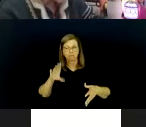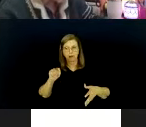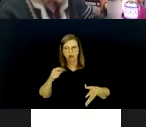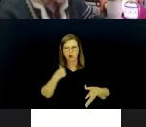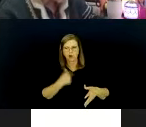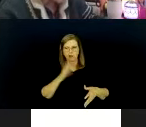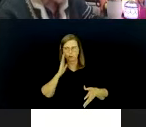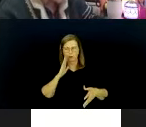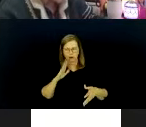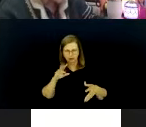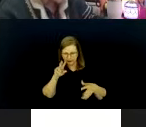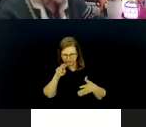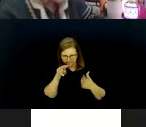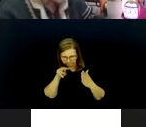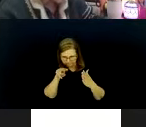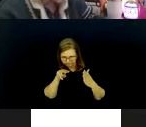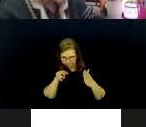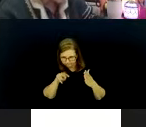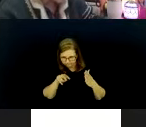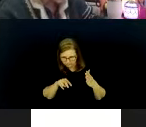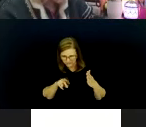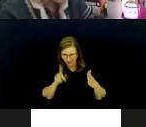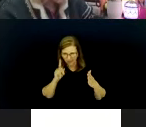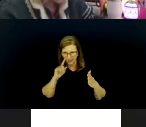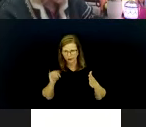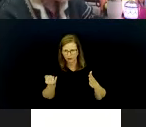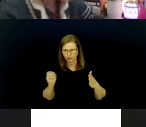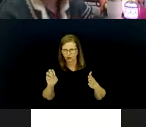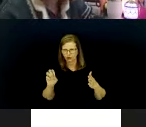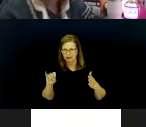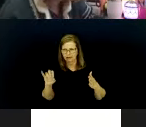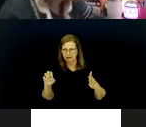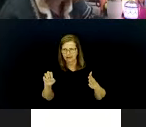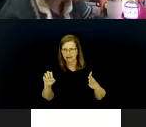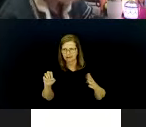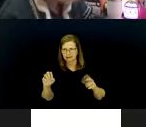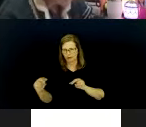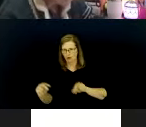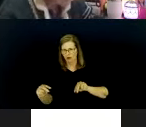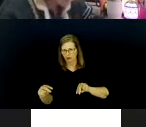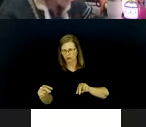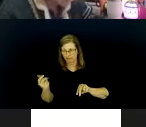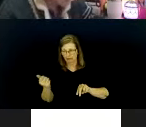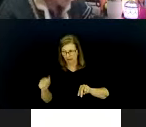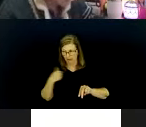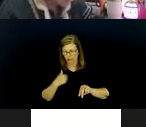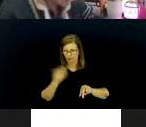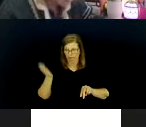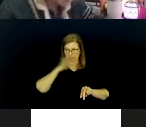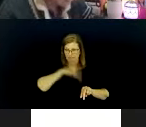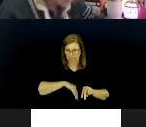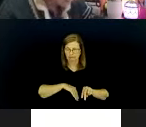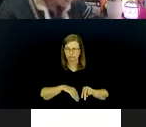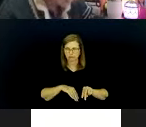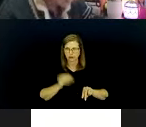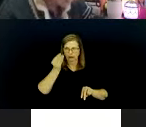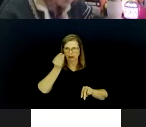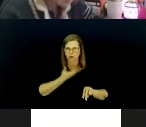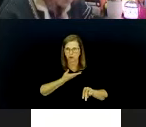of scroll down, and I think Jesse's on. If you see any questions we missed, you can let us know.